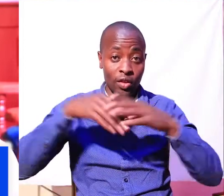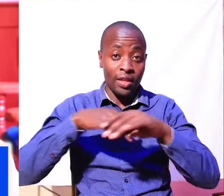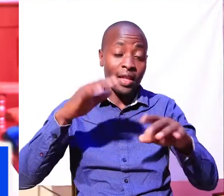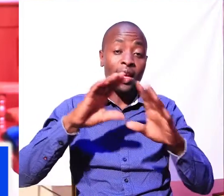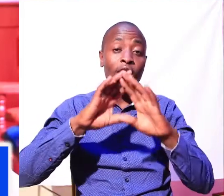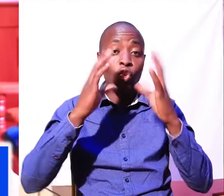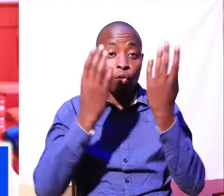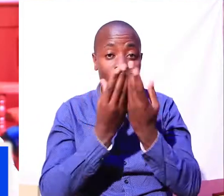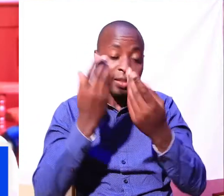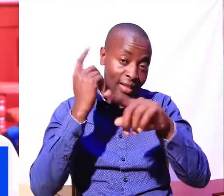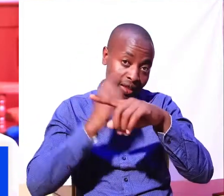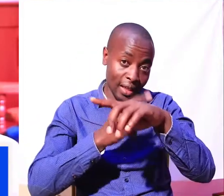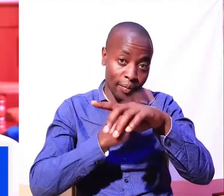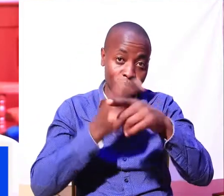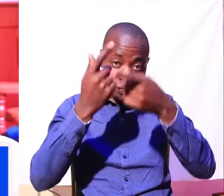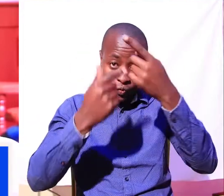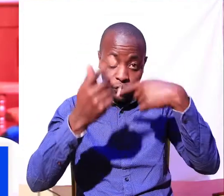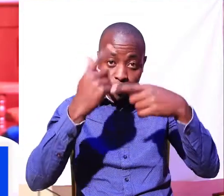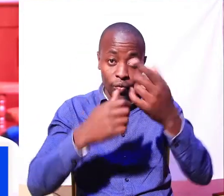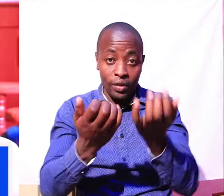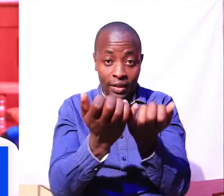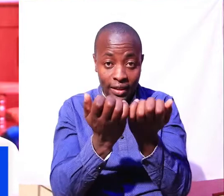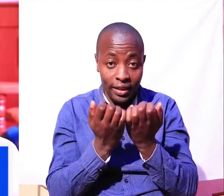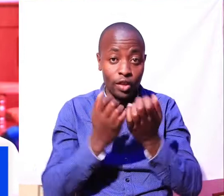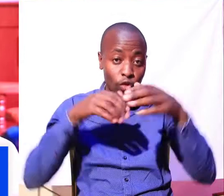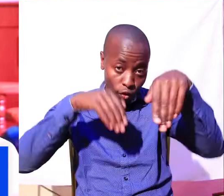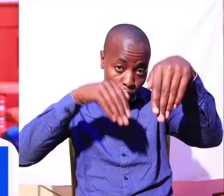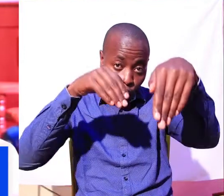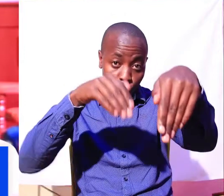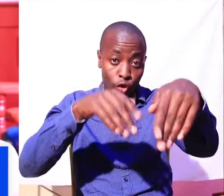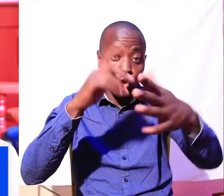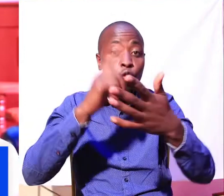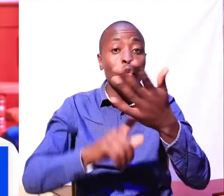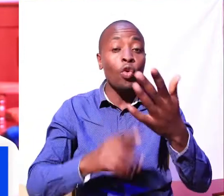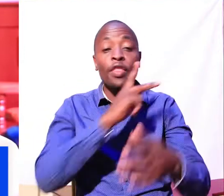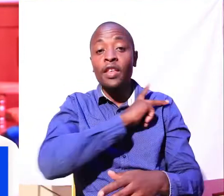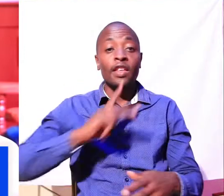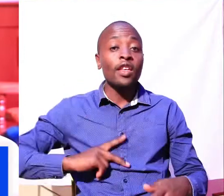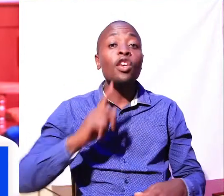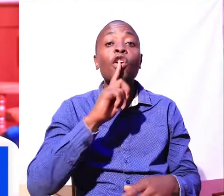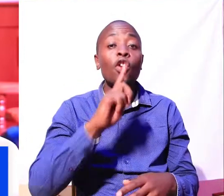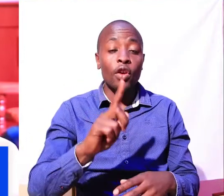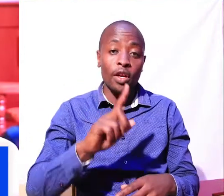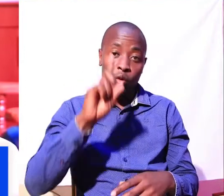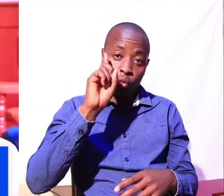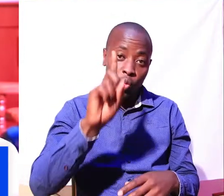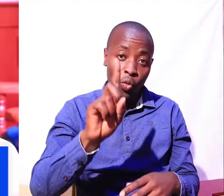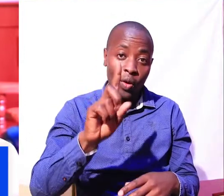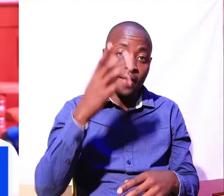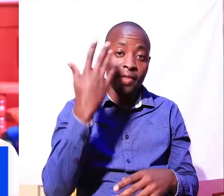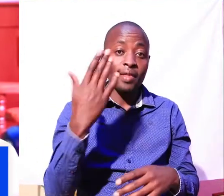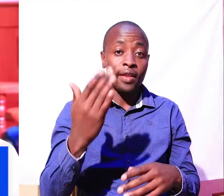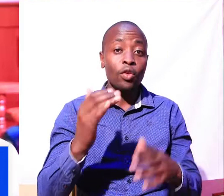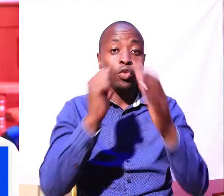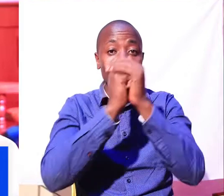came and they were required to follow some of the guidelines that the king had given. One of the guidelines was to worship the